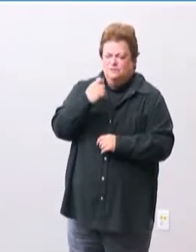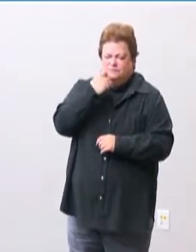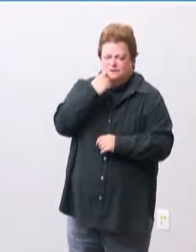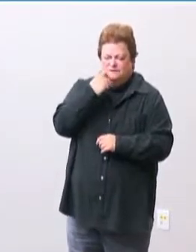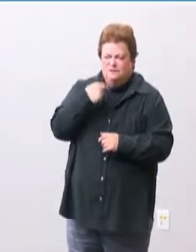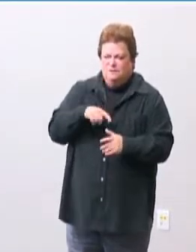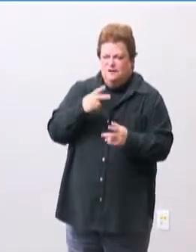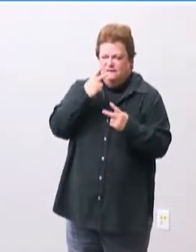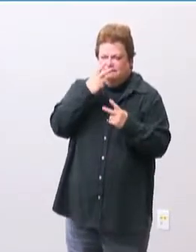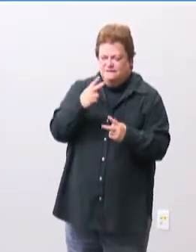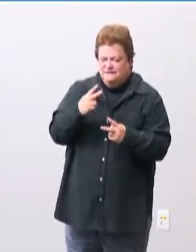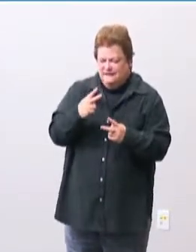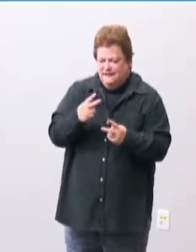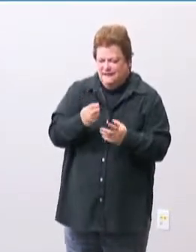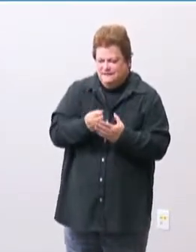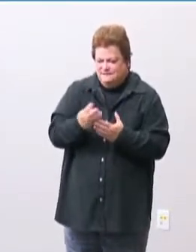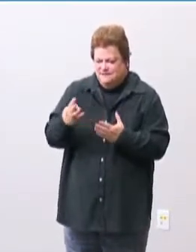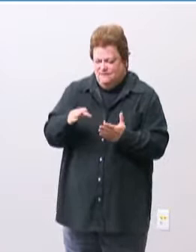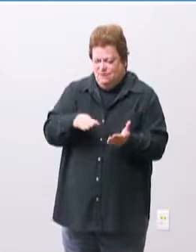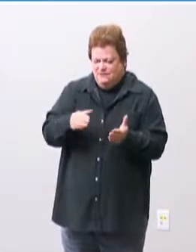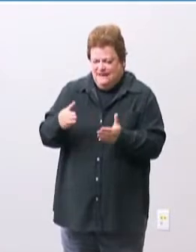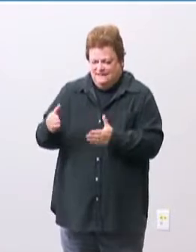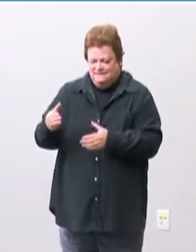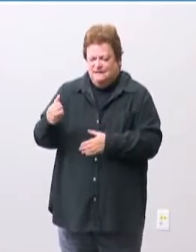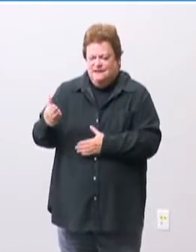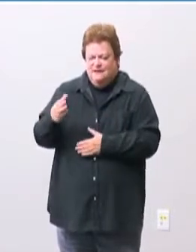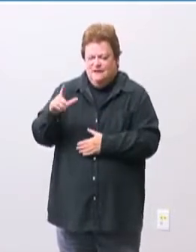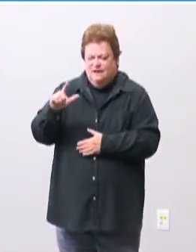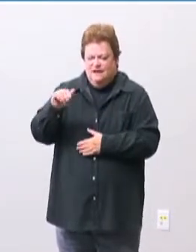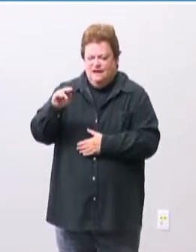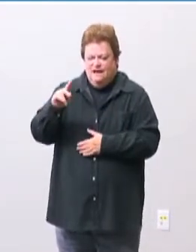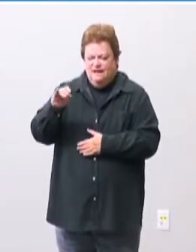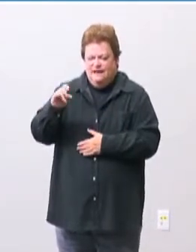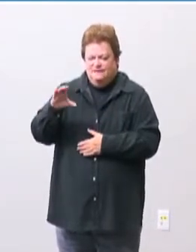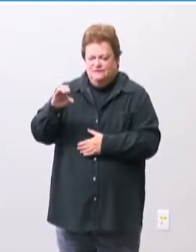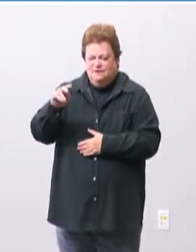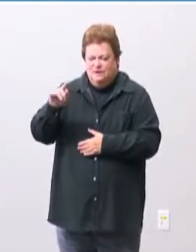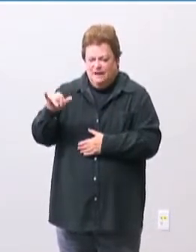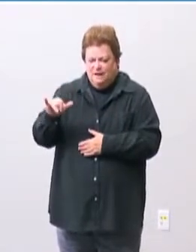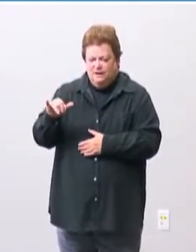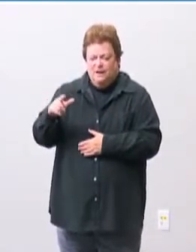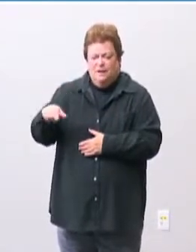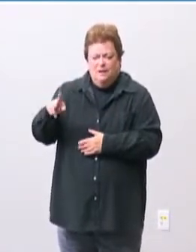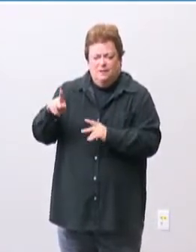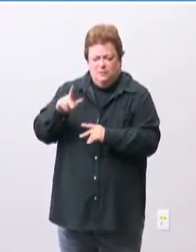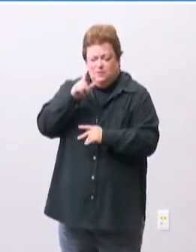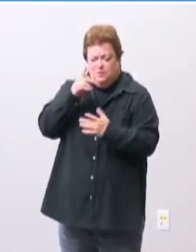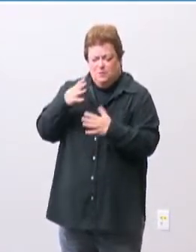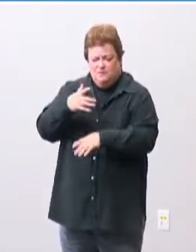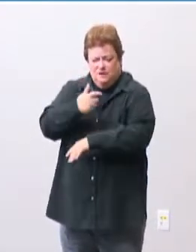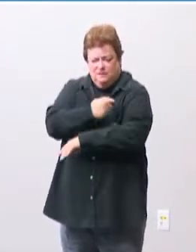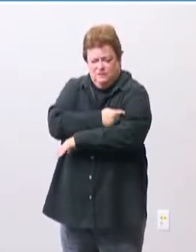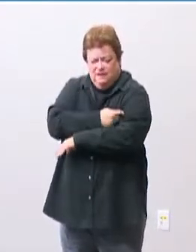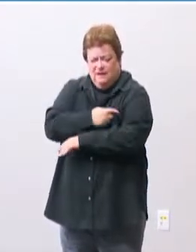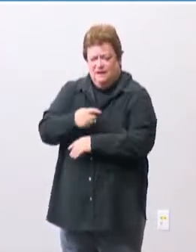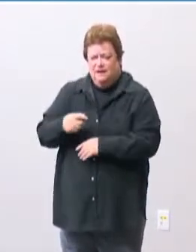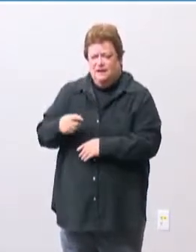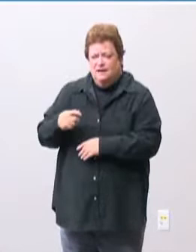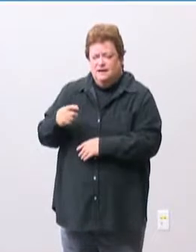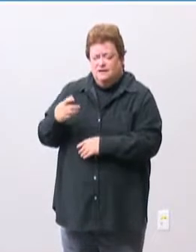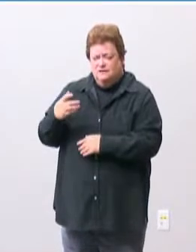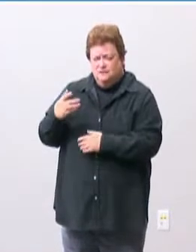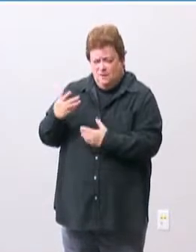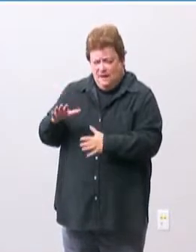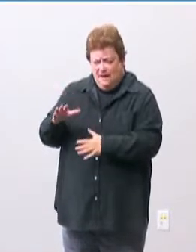we have seen quite a few deaths in Lancaster County with vaccinated individuals. Has this been a trend the health department has